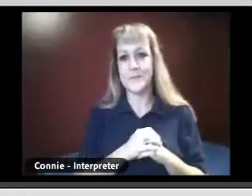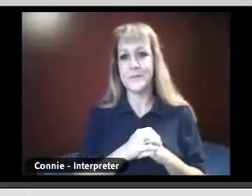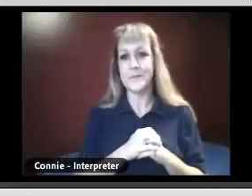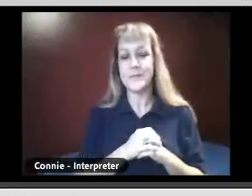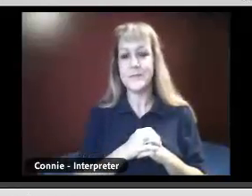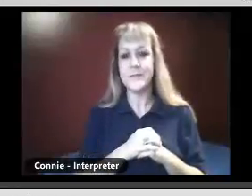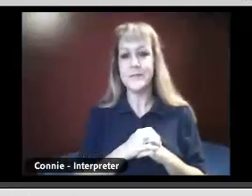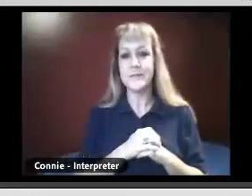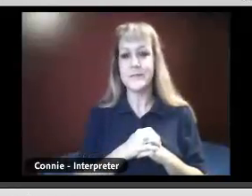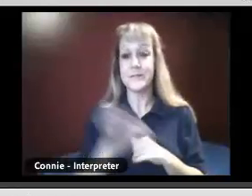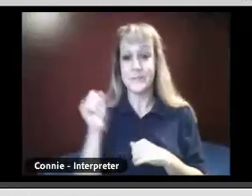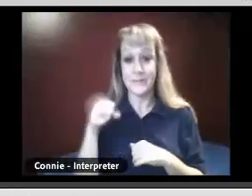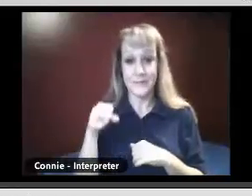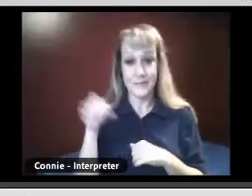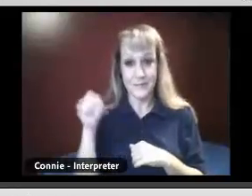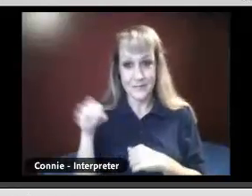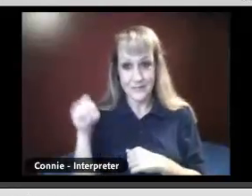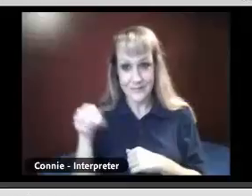Yes, yes.